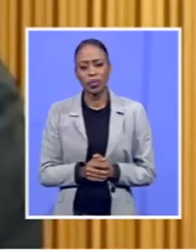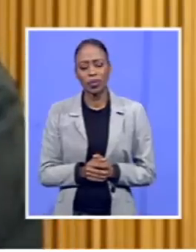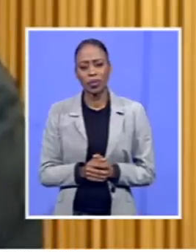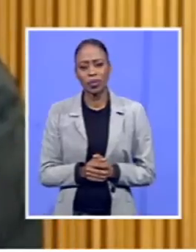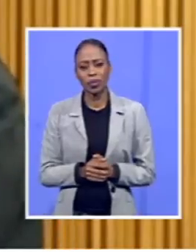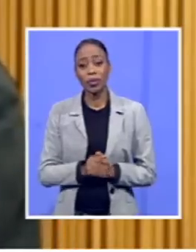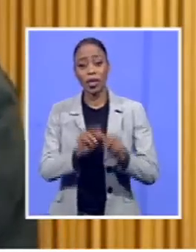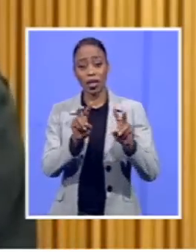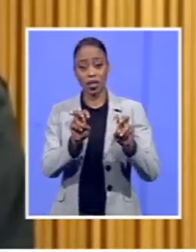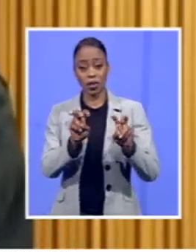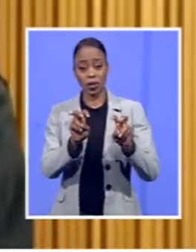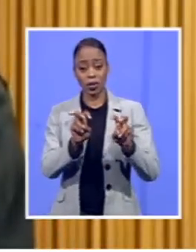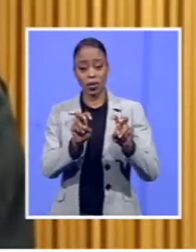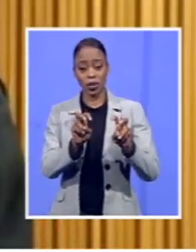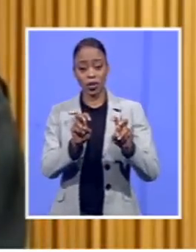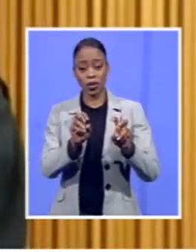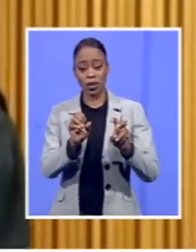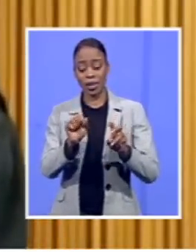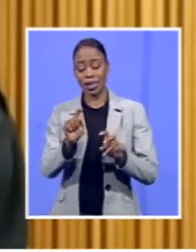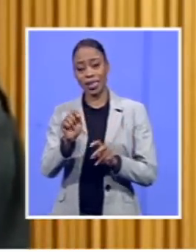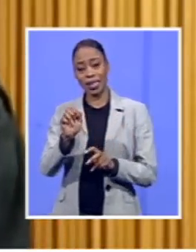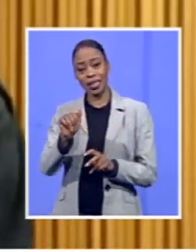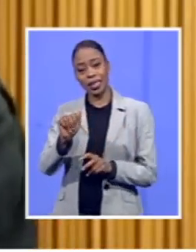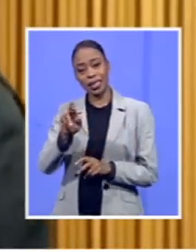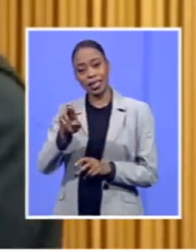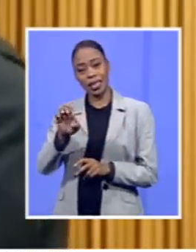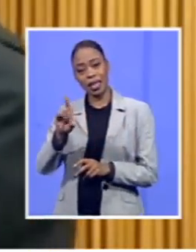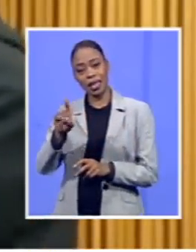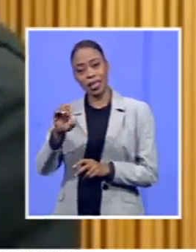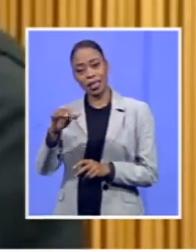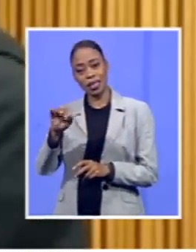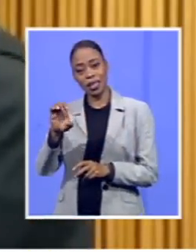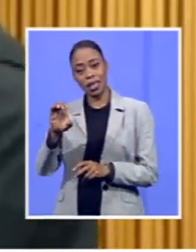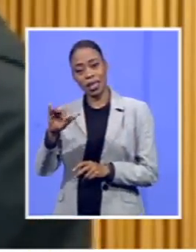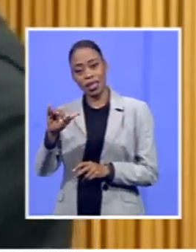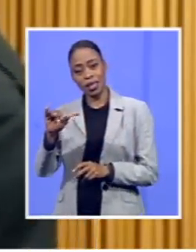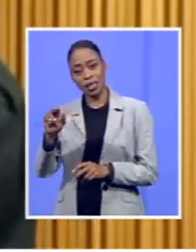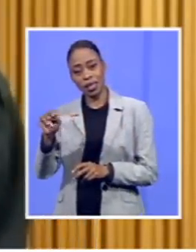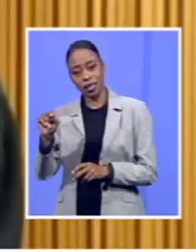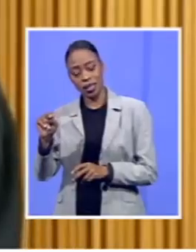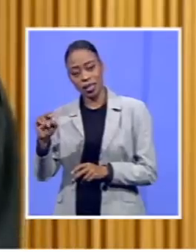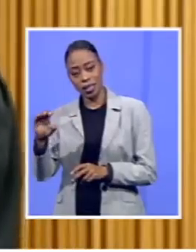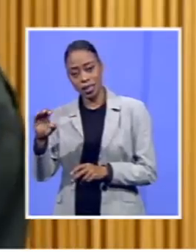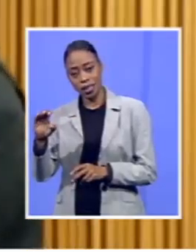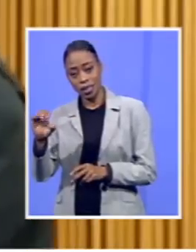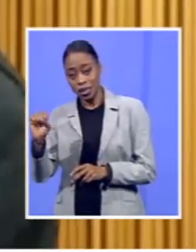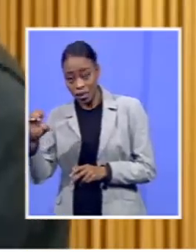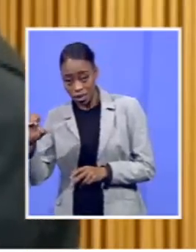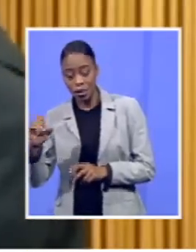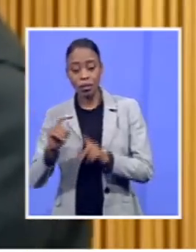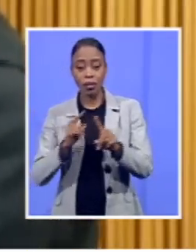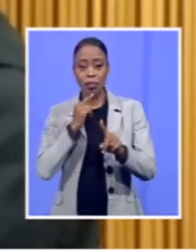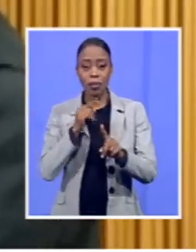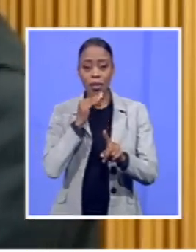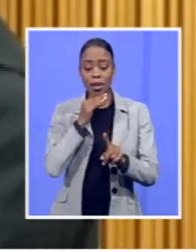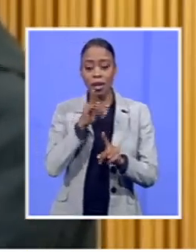The issue is that stare decisis doesn't apply for the reasons that I've just explained. Alternatively, if it applies, I'm busy